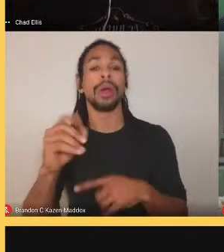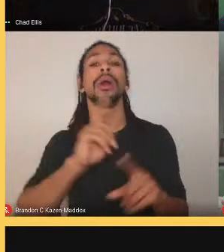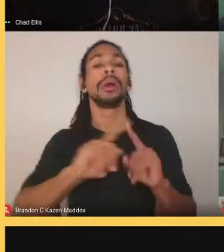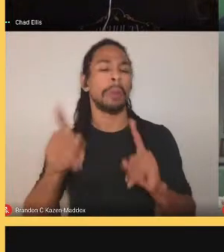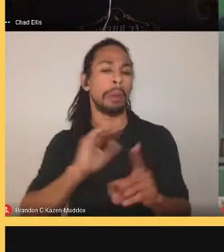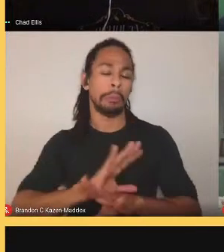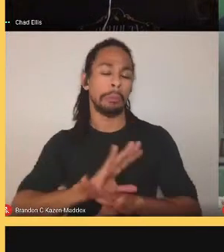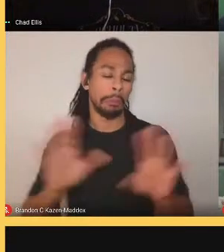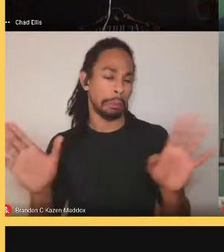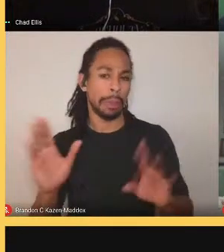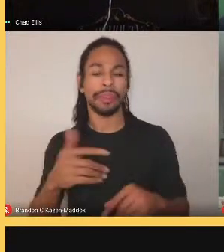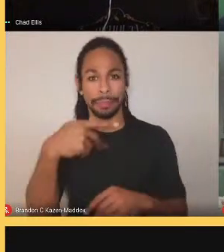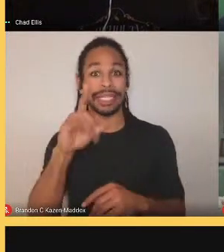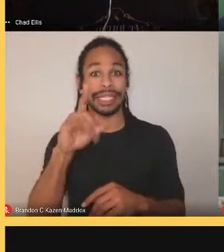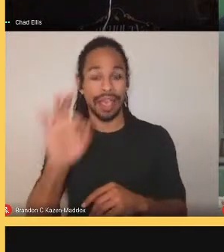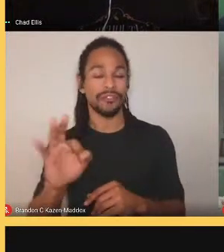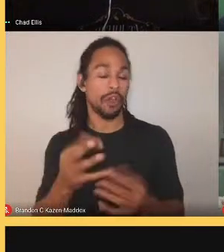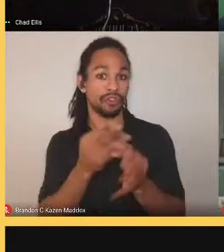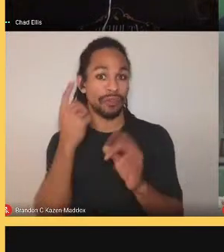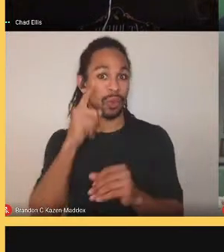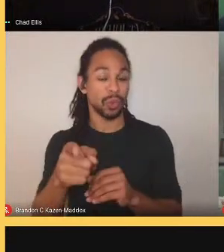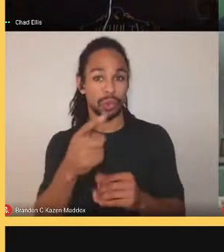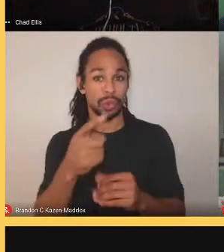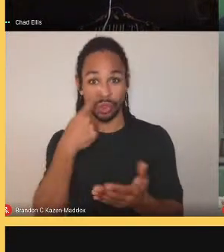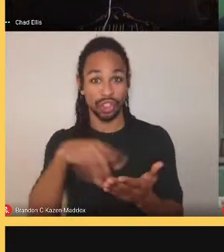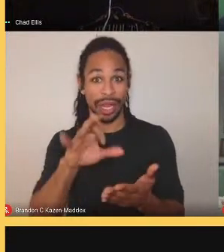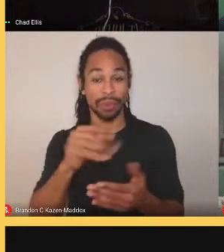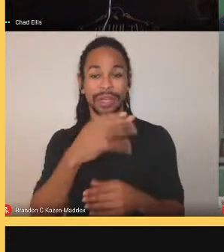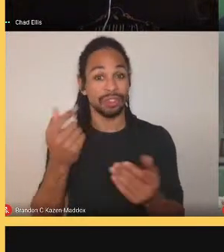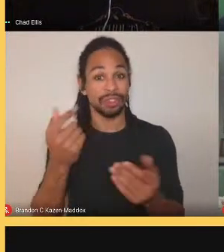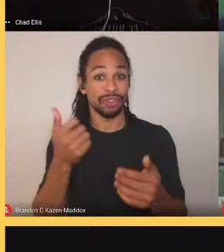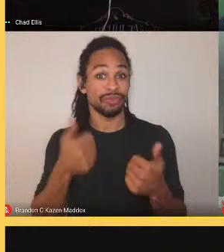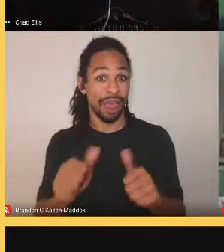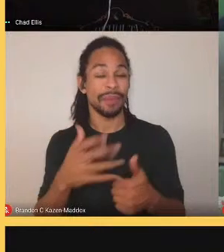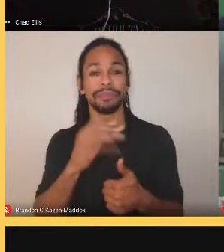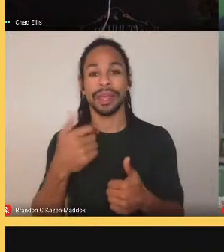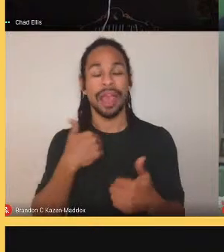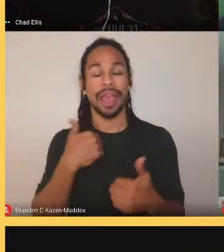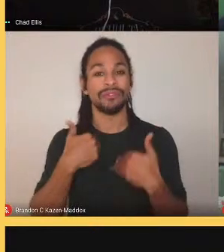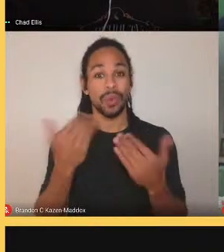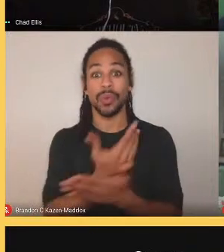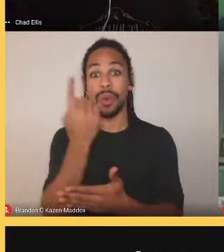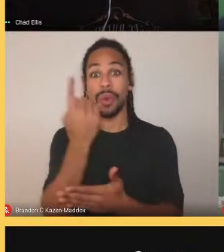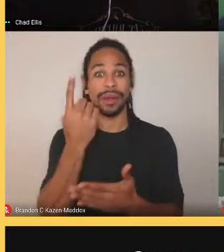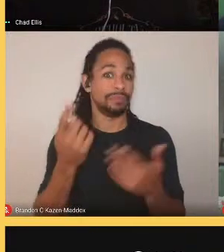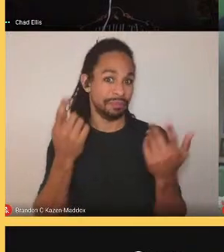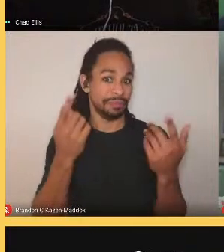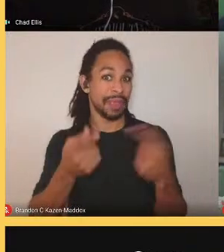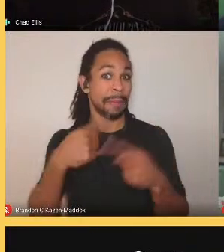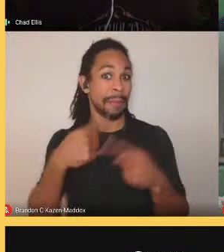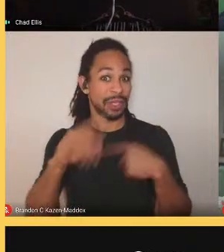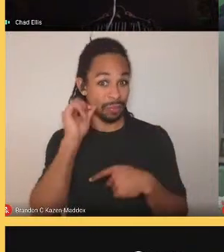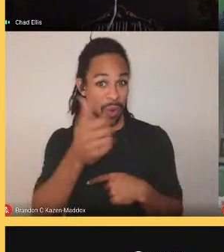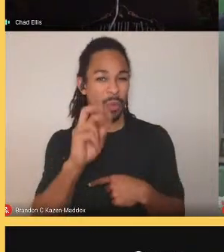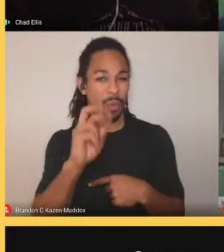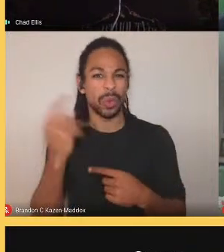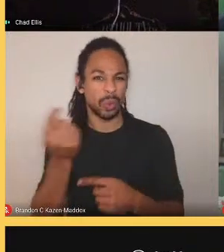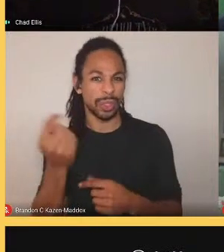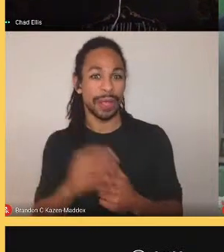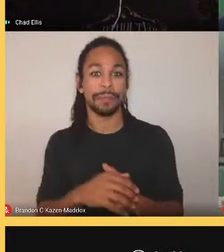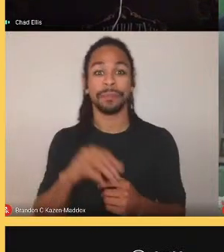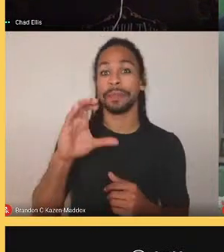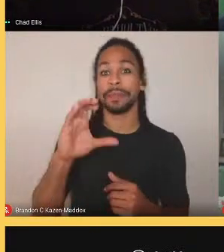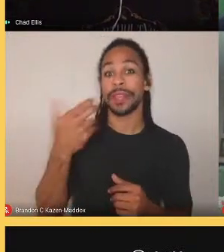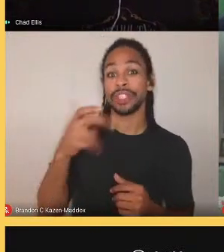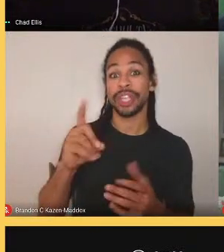try. And I have a new one coming out tomorrow, actually, or Tuesday. Do you want to tell people what it is? Do you want to give them a sneak peek? Or are you